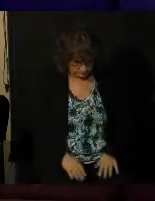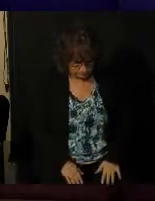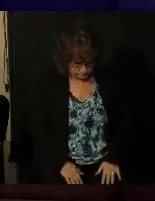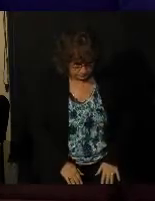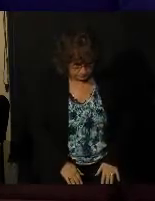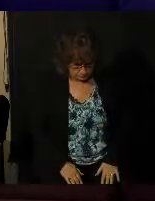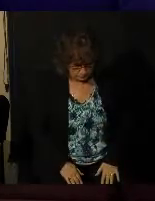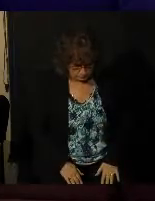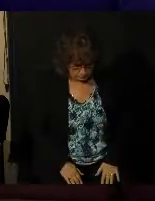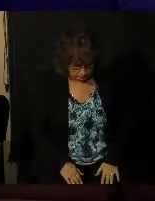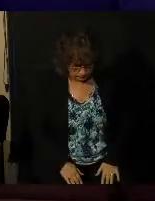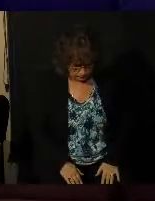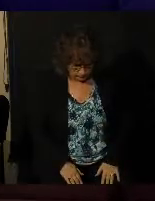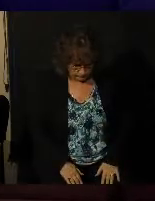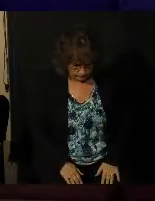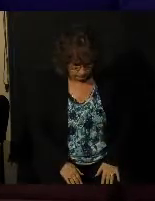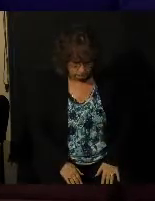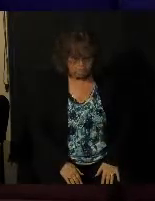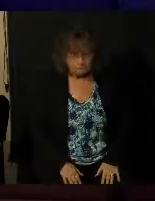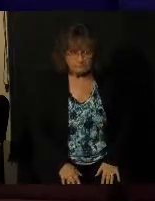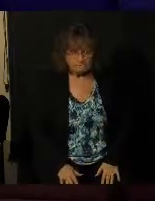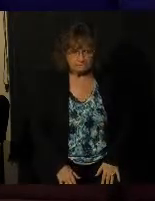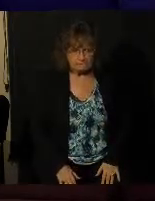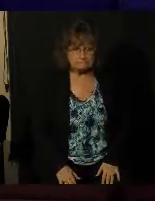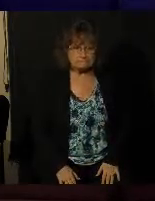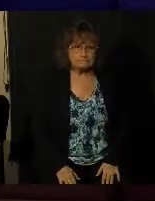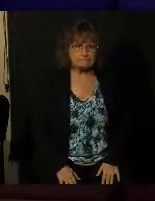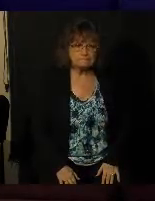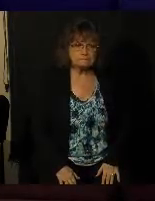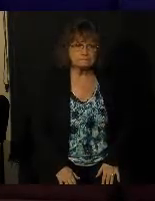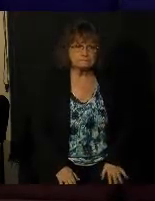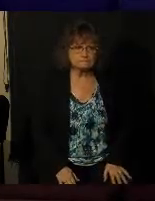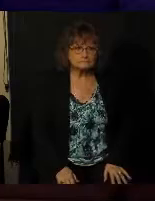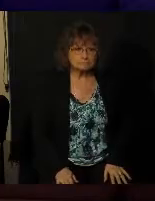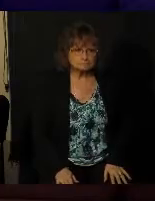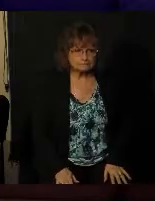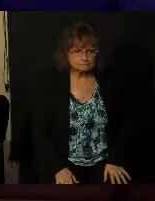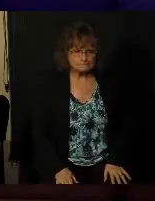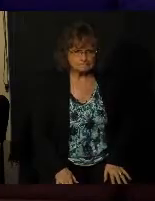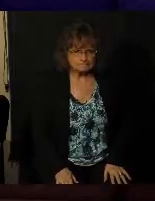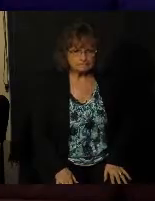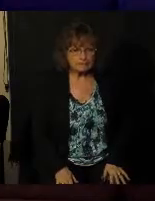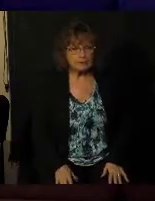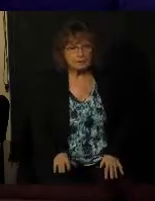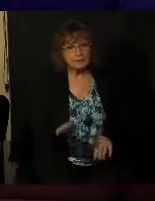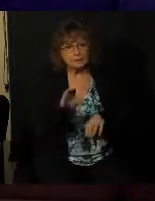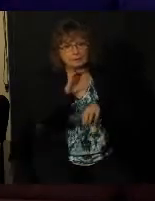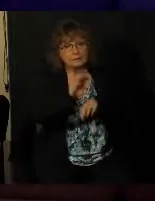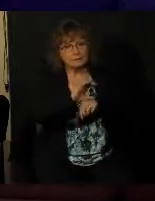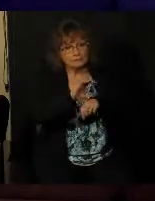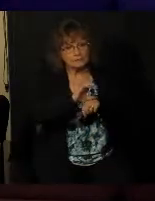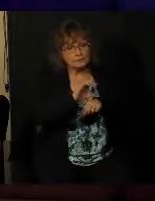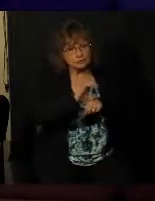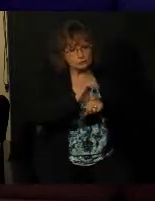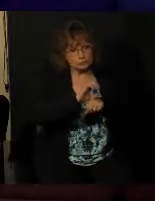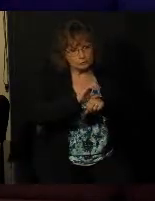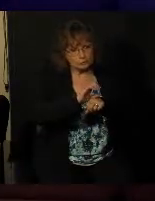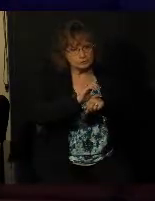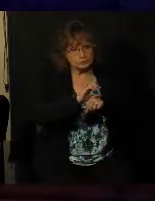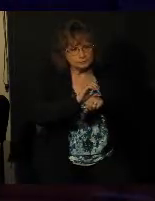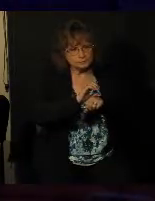precious child, whoever it is, grandchild, and we're going to give them Jesus over and over and over